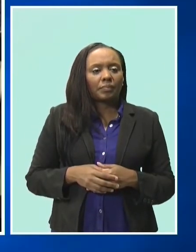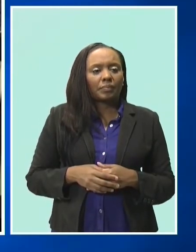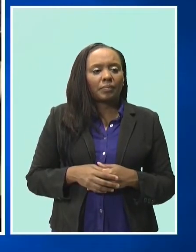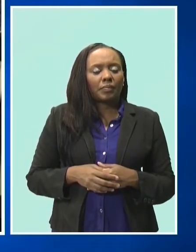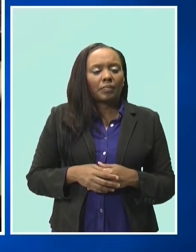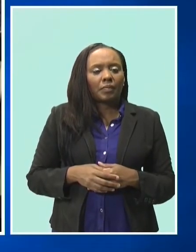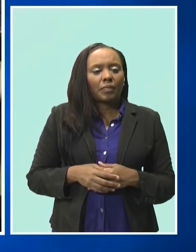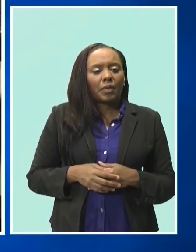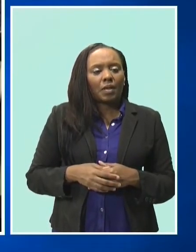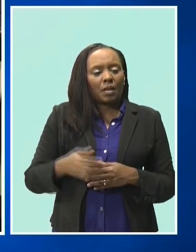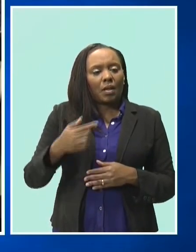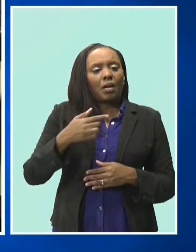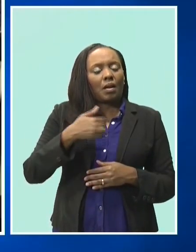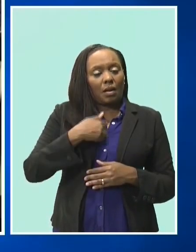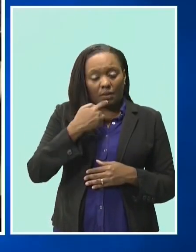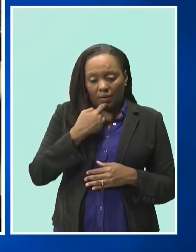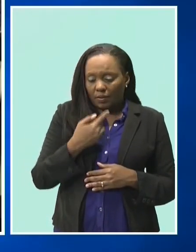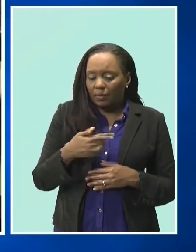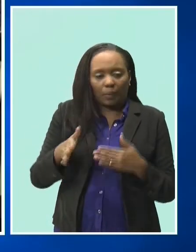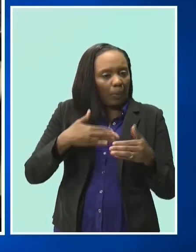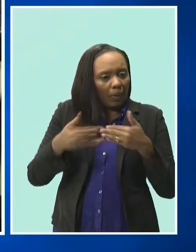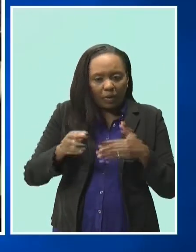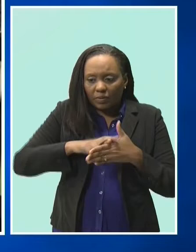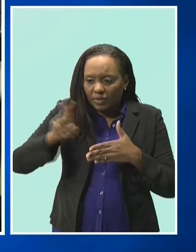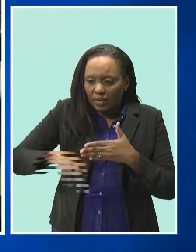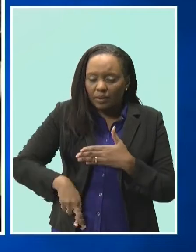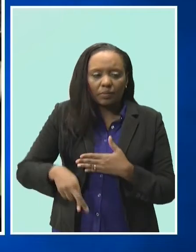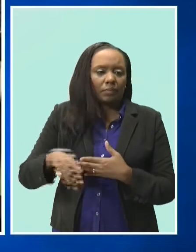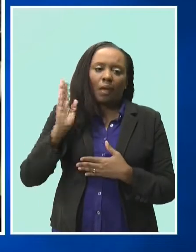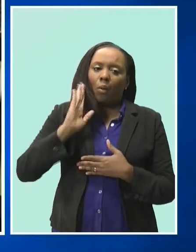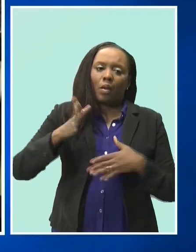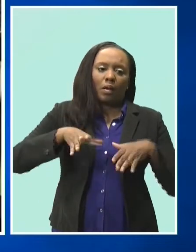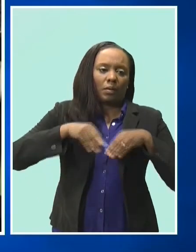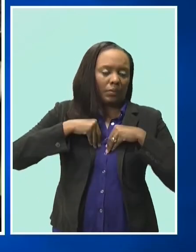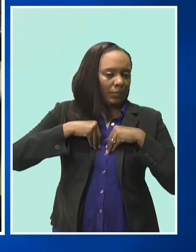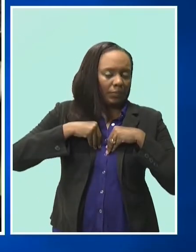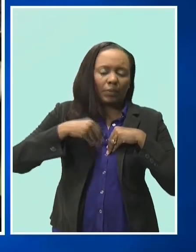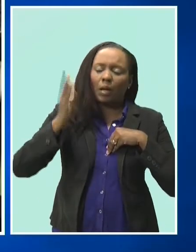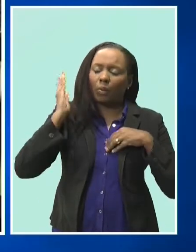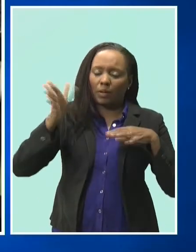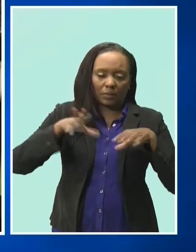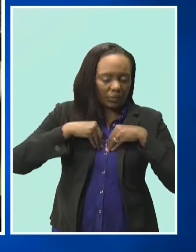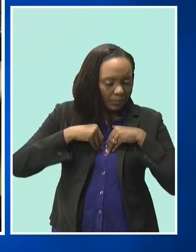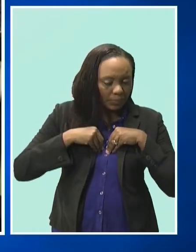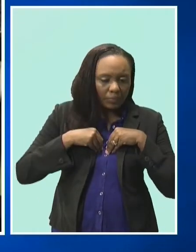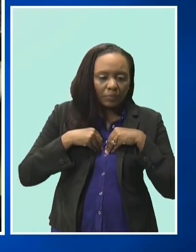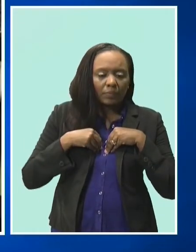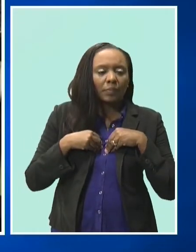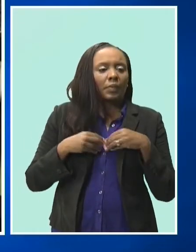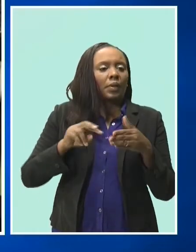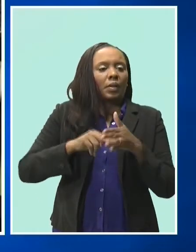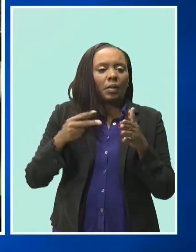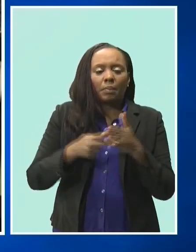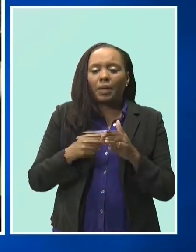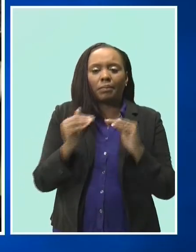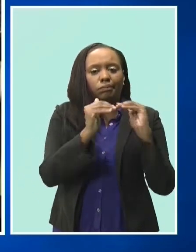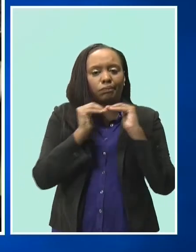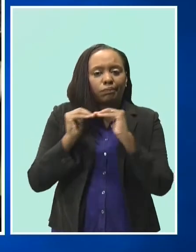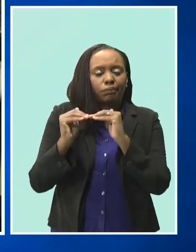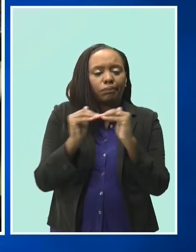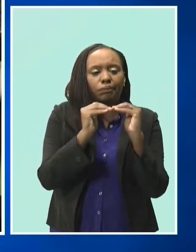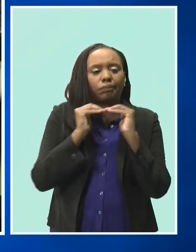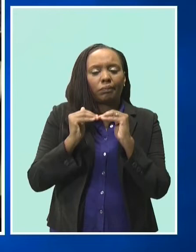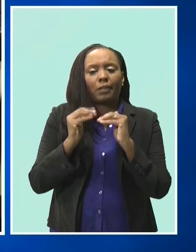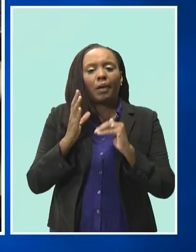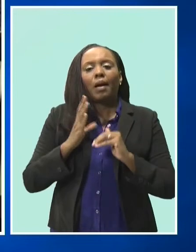that I shall accept the declaration of the results by the Elections Commission, which will allow for a democratically elected government to be